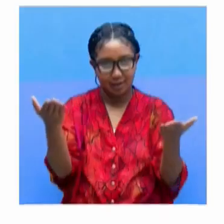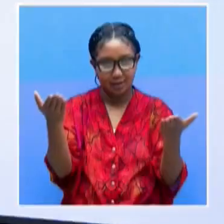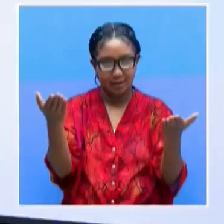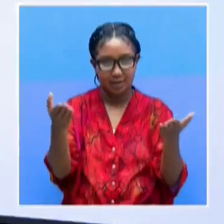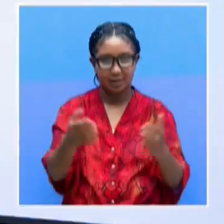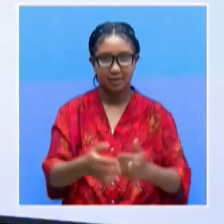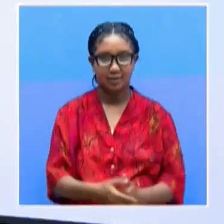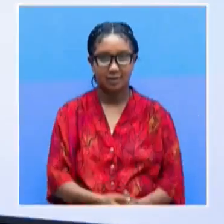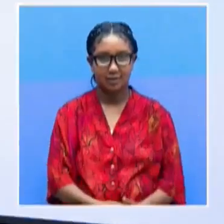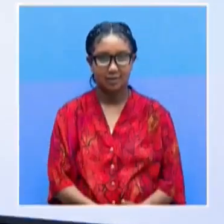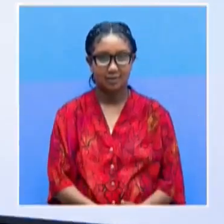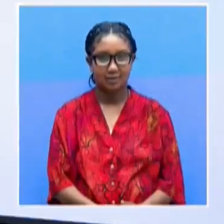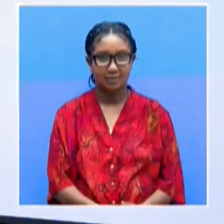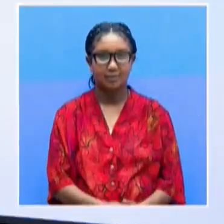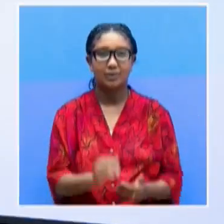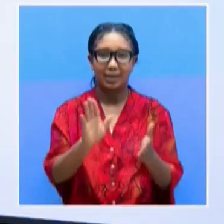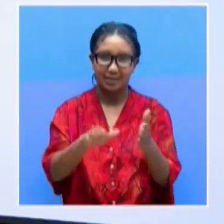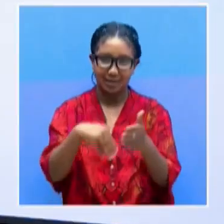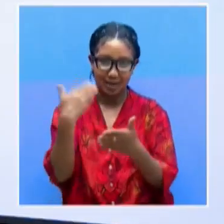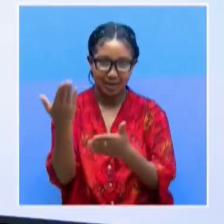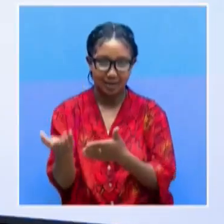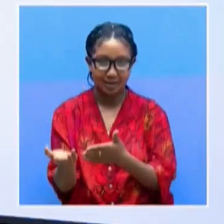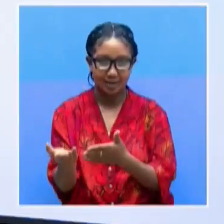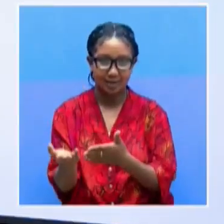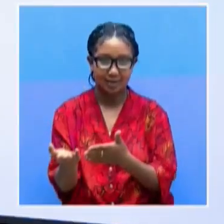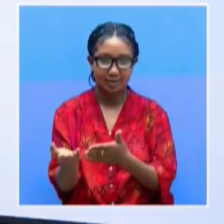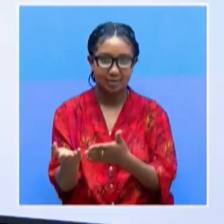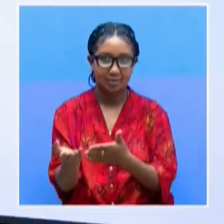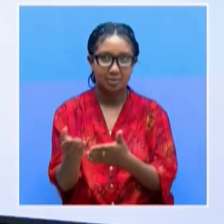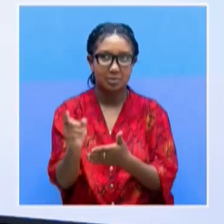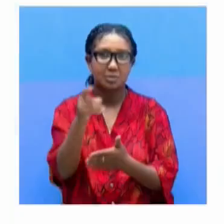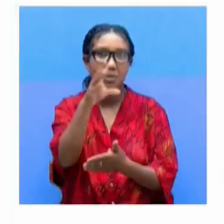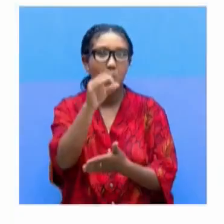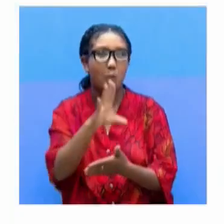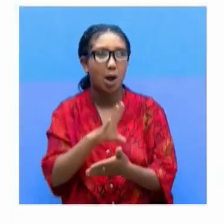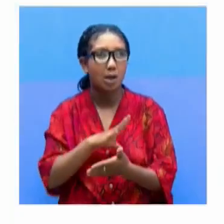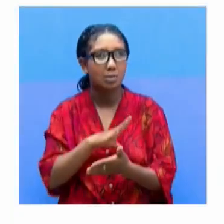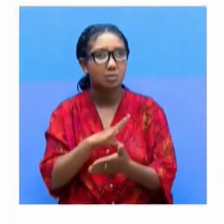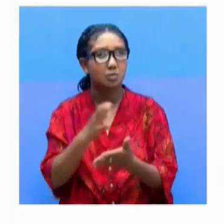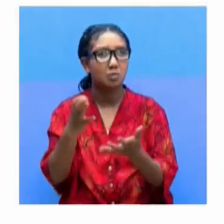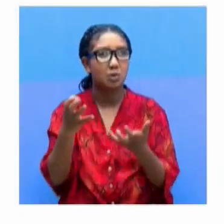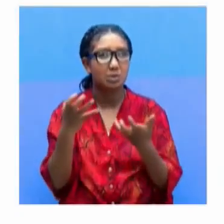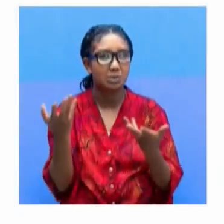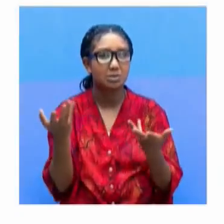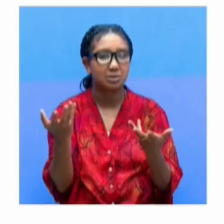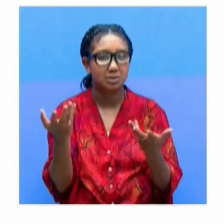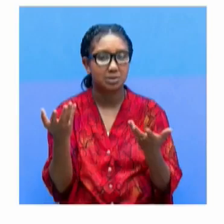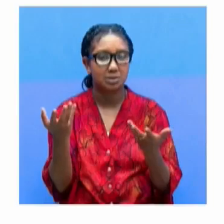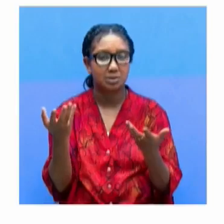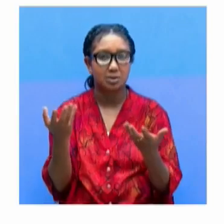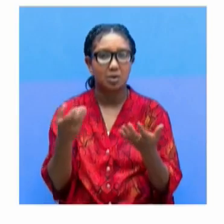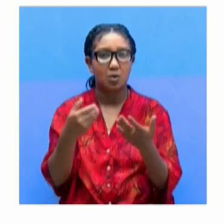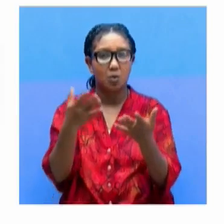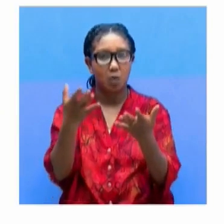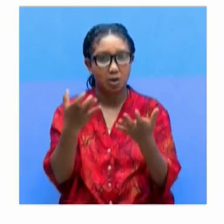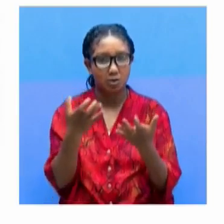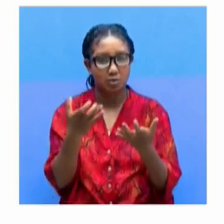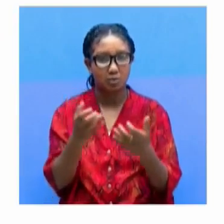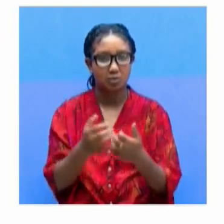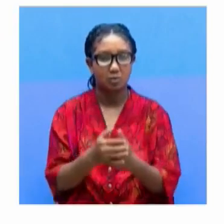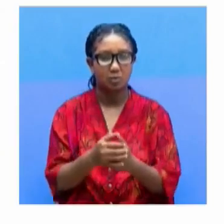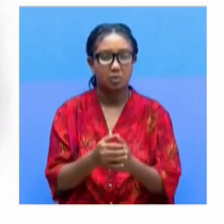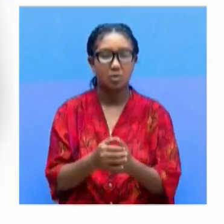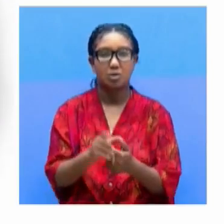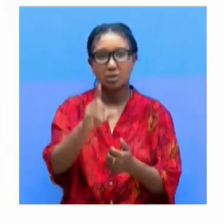something, yeah? And then what someone wants, or wanted, sorry,